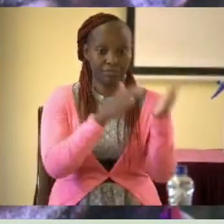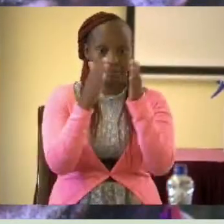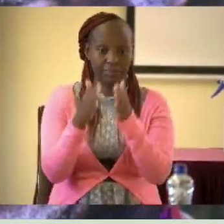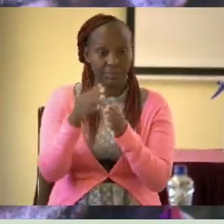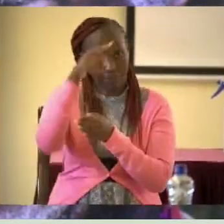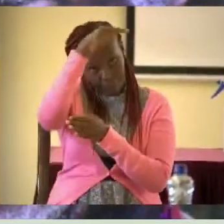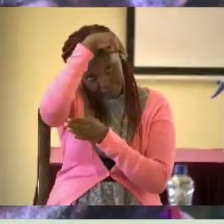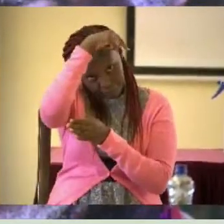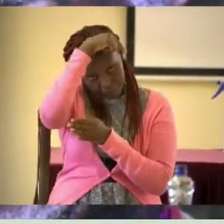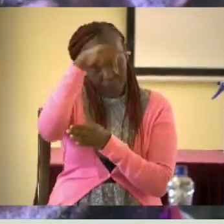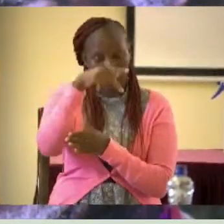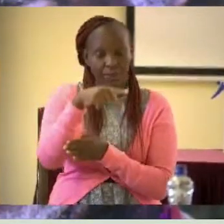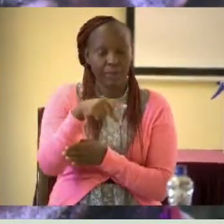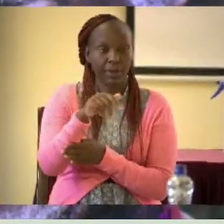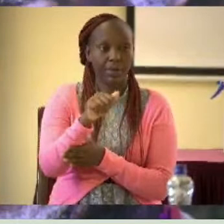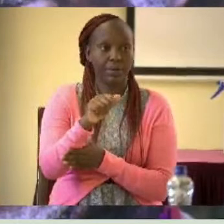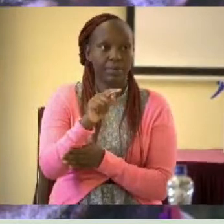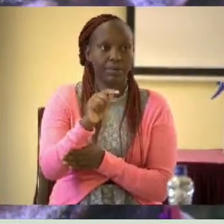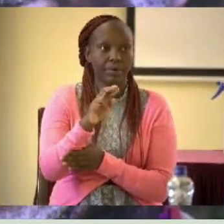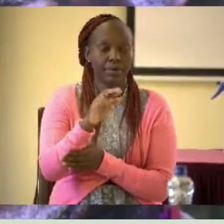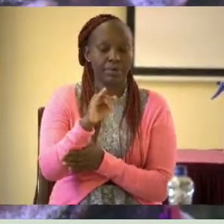Professor Patricia Kamere